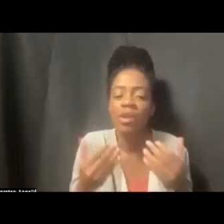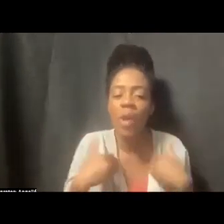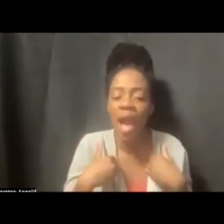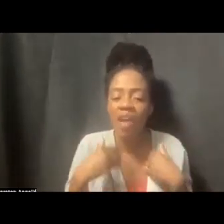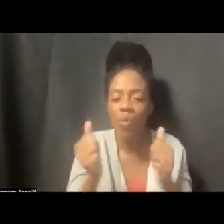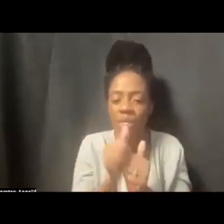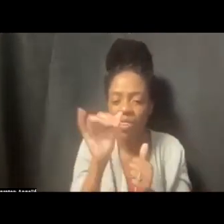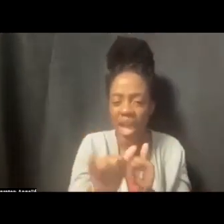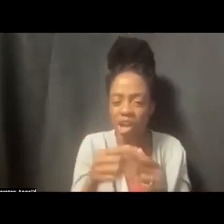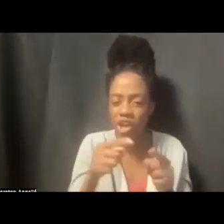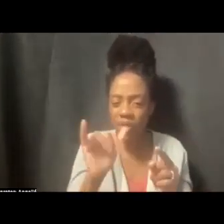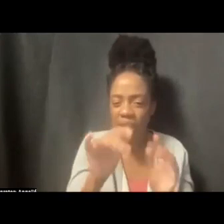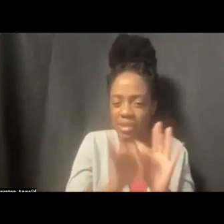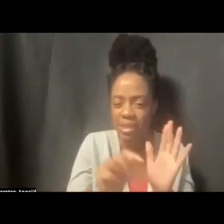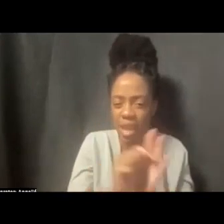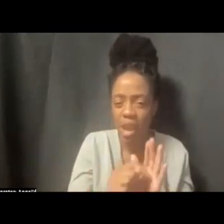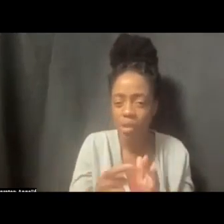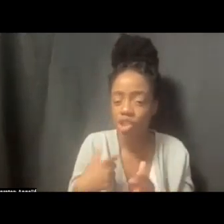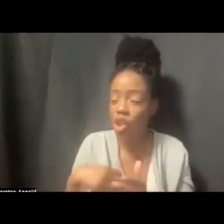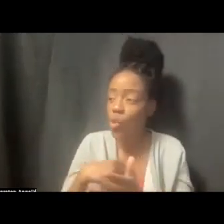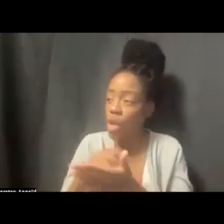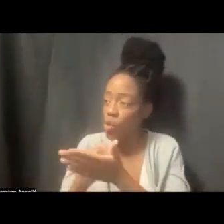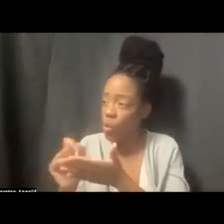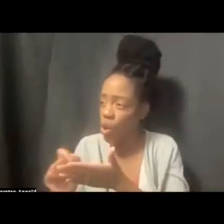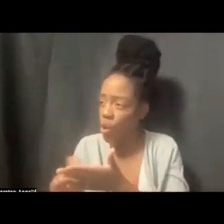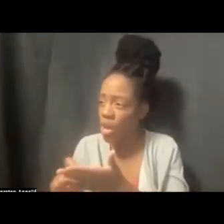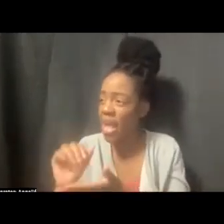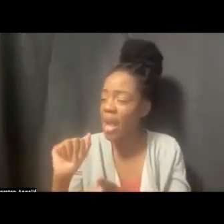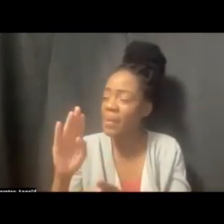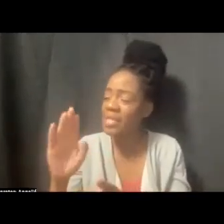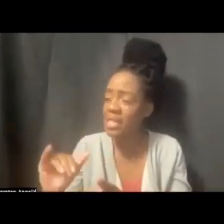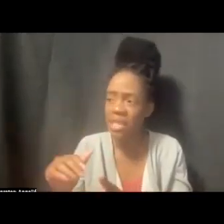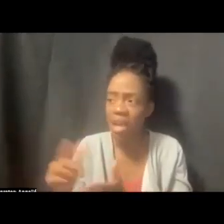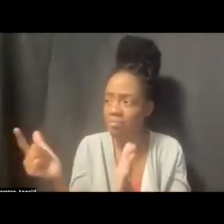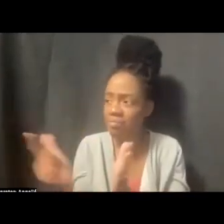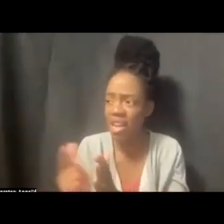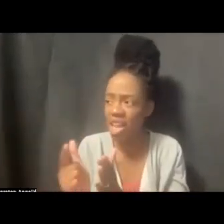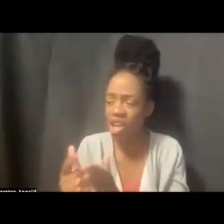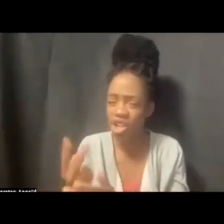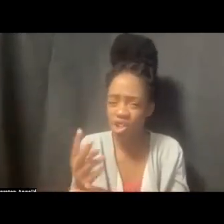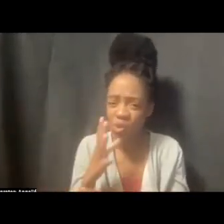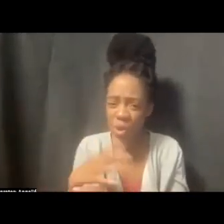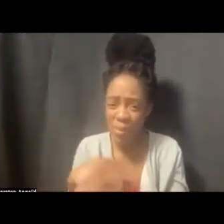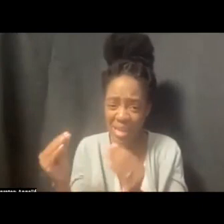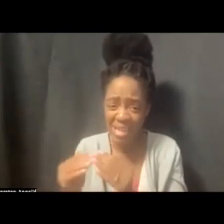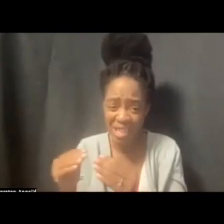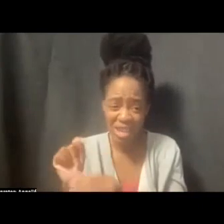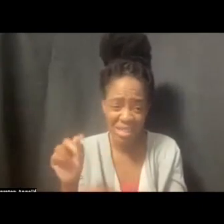Well, when we wrote it, and then ABC said, we're not allowing you to film it. Oh. We can't have two women kissing on a TV